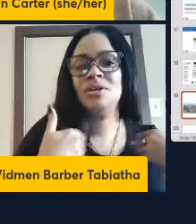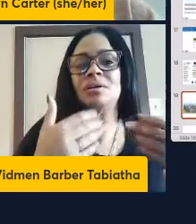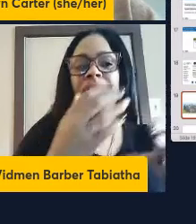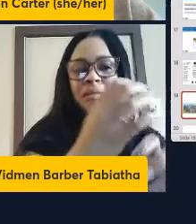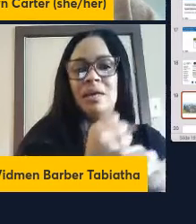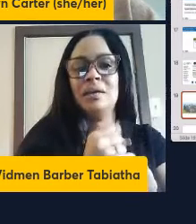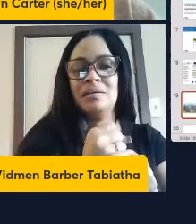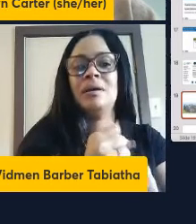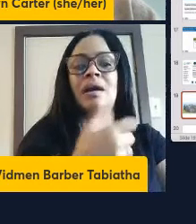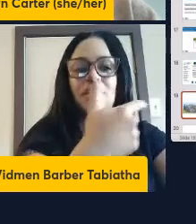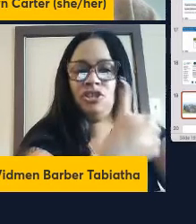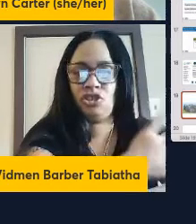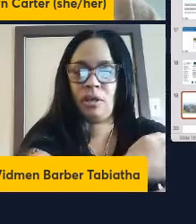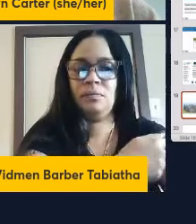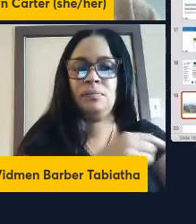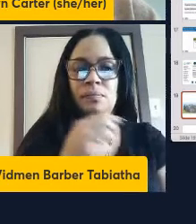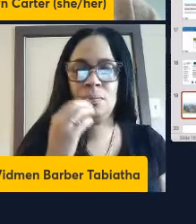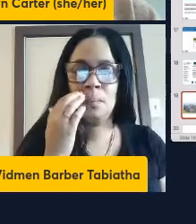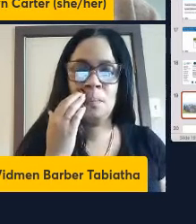BCG.